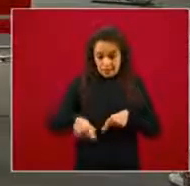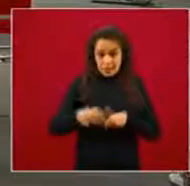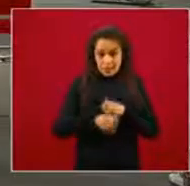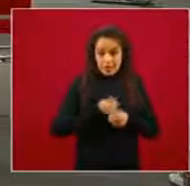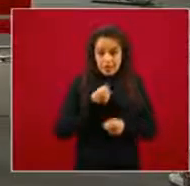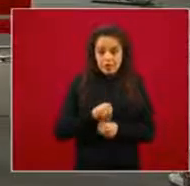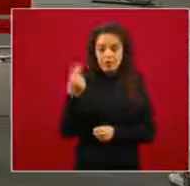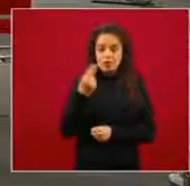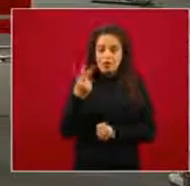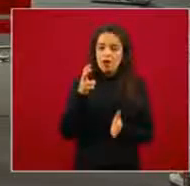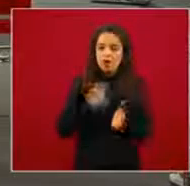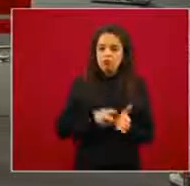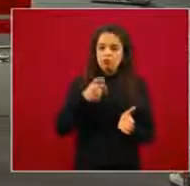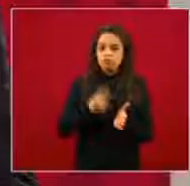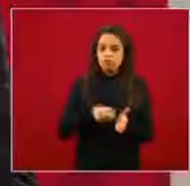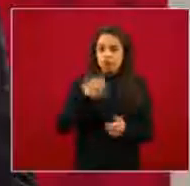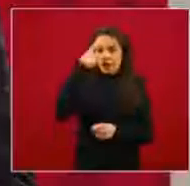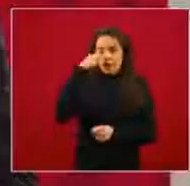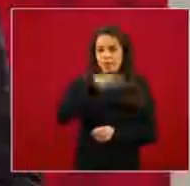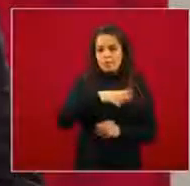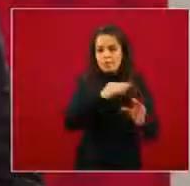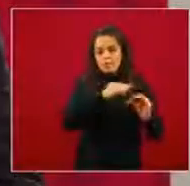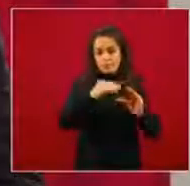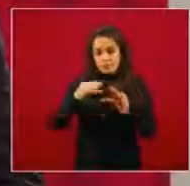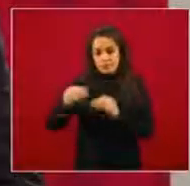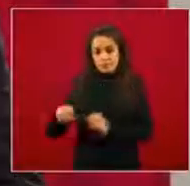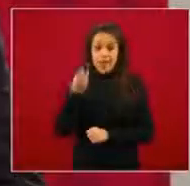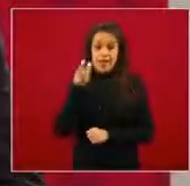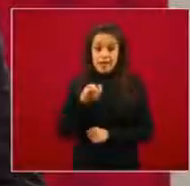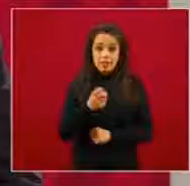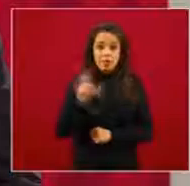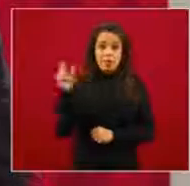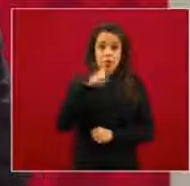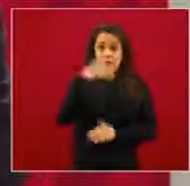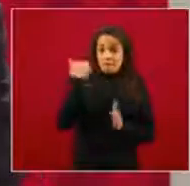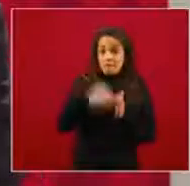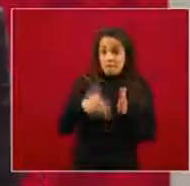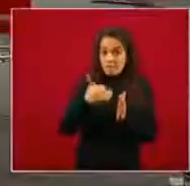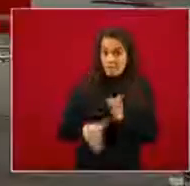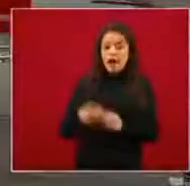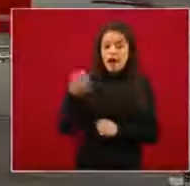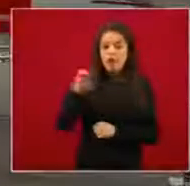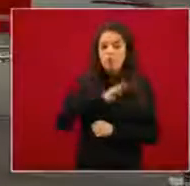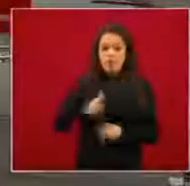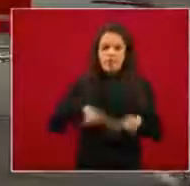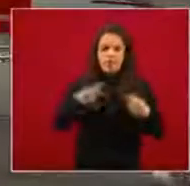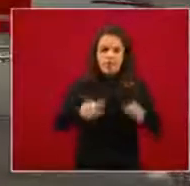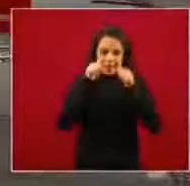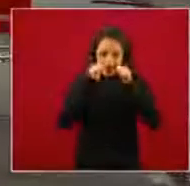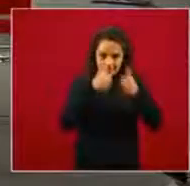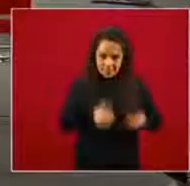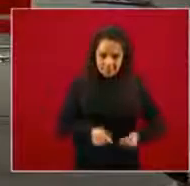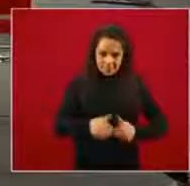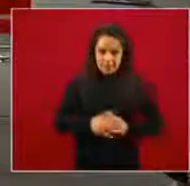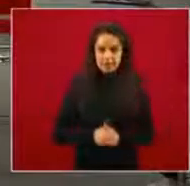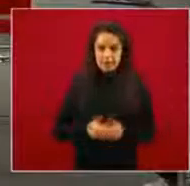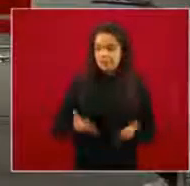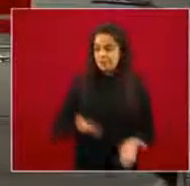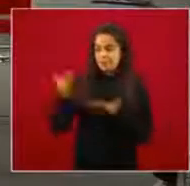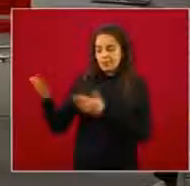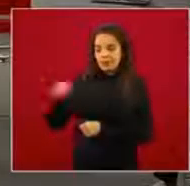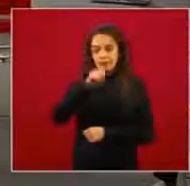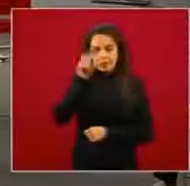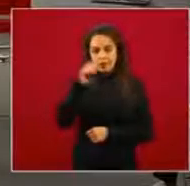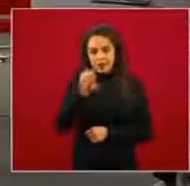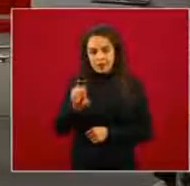year with that. So that's the time where those who were left behind will be receiving the most of attention.